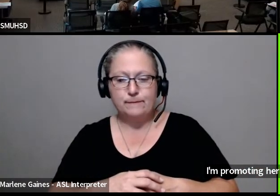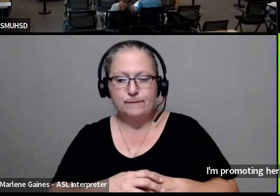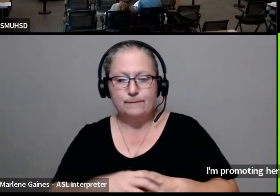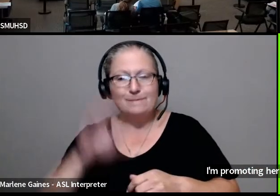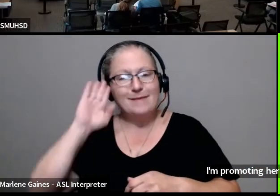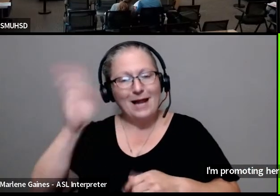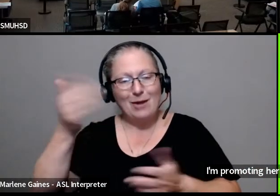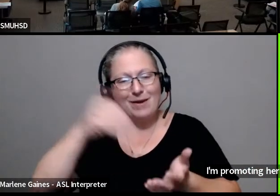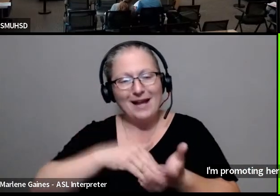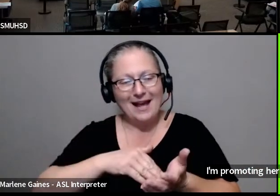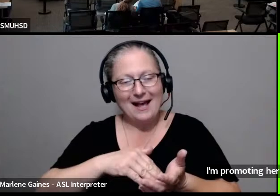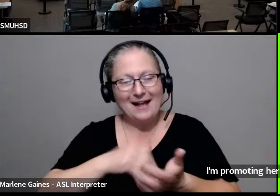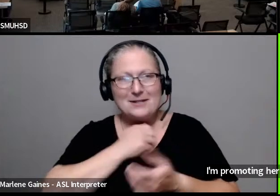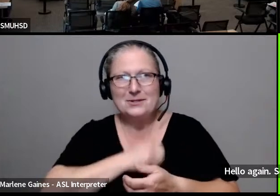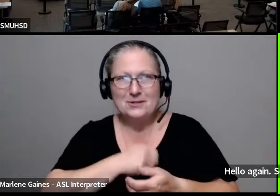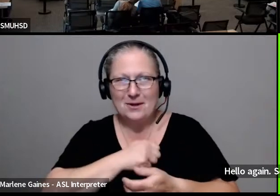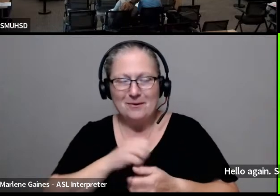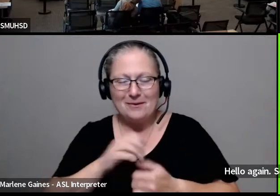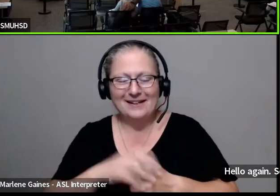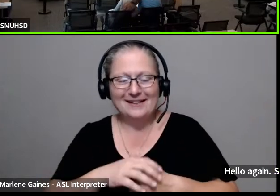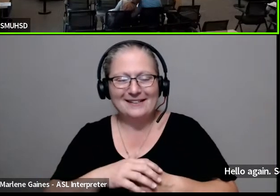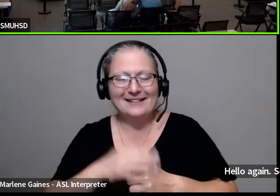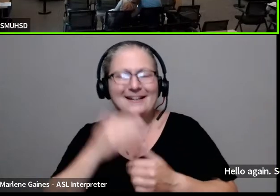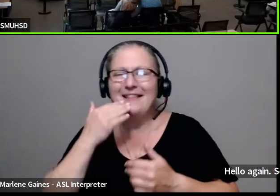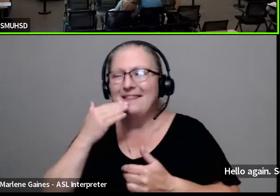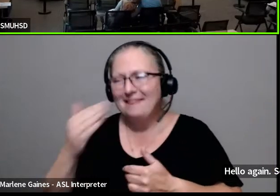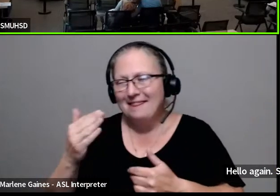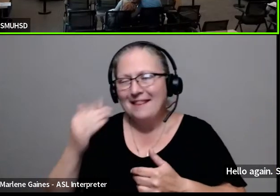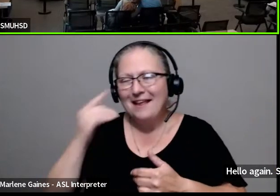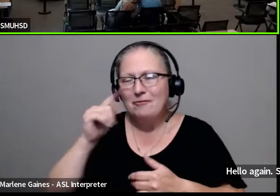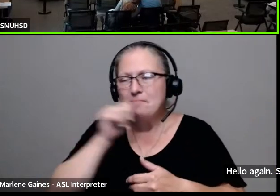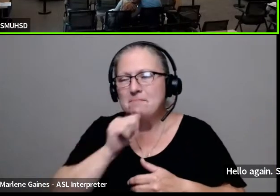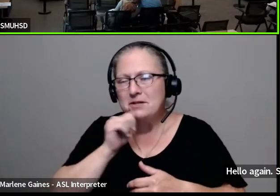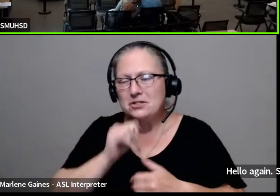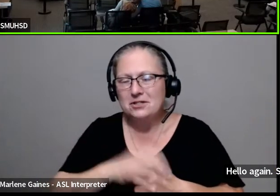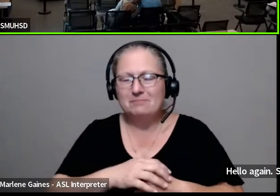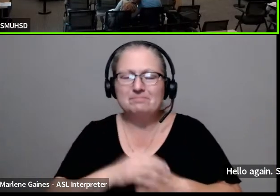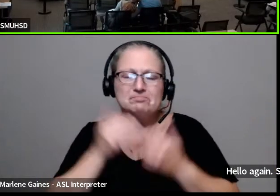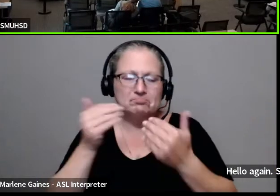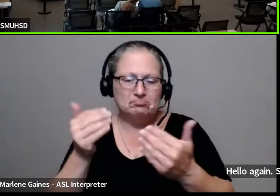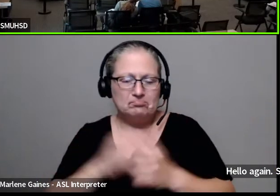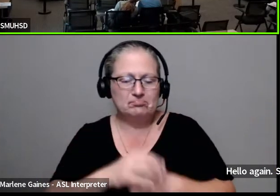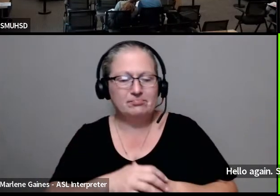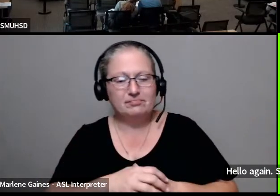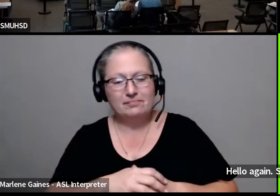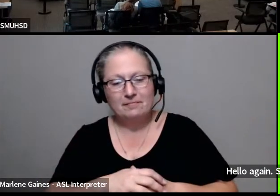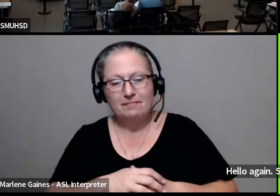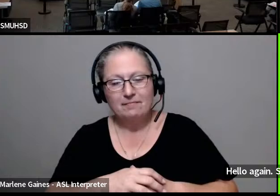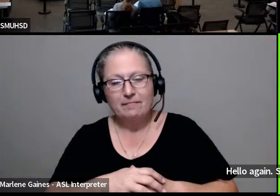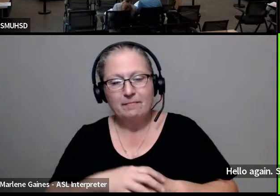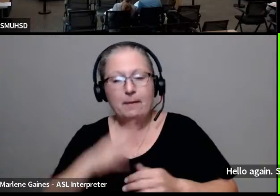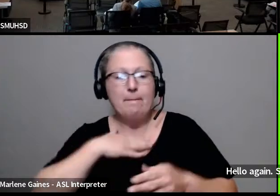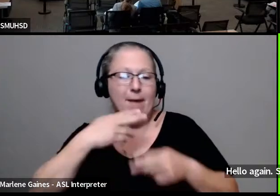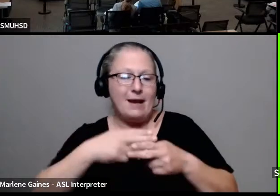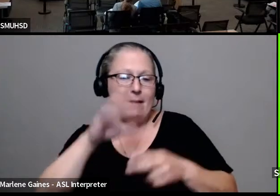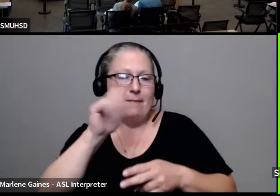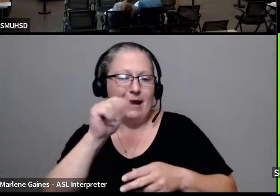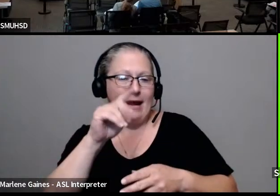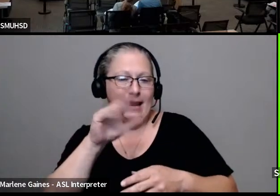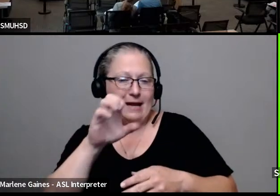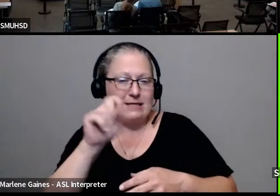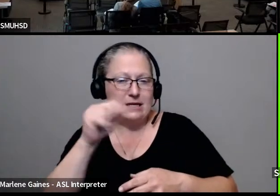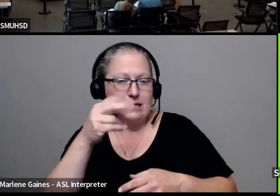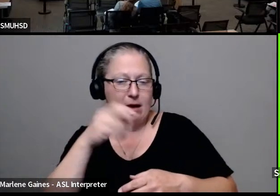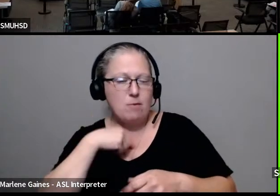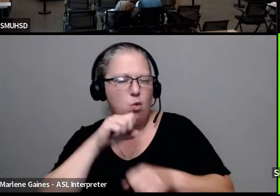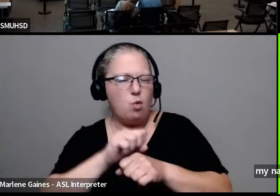Hello again. Sorry for the. Thank you for being patient. Go ahead. So my name is Candace Thomas. I work at